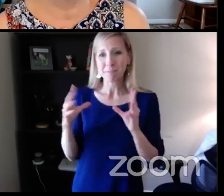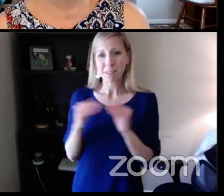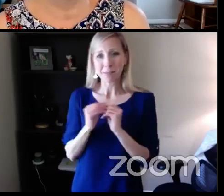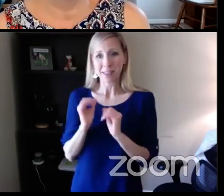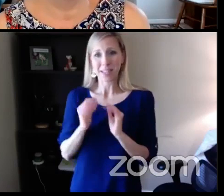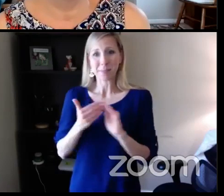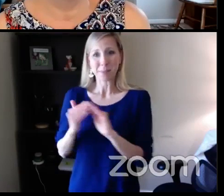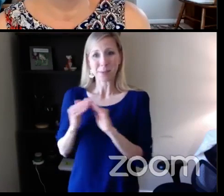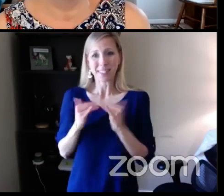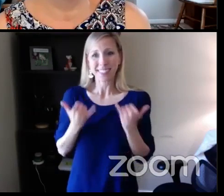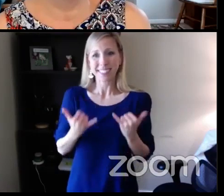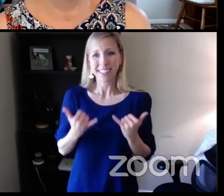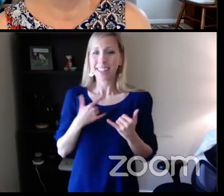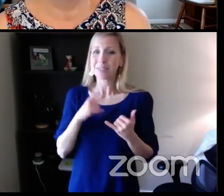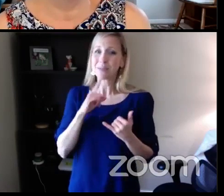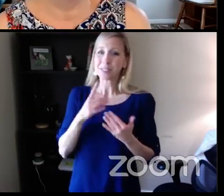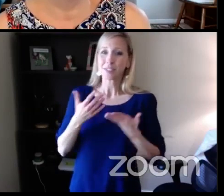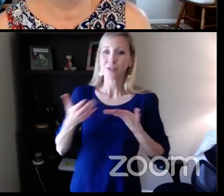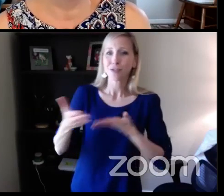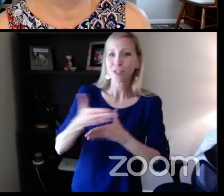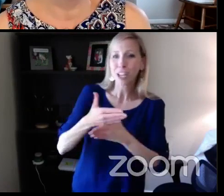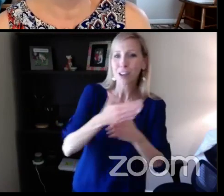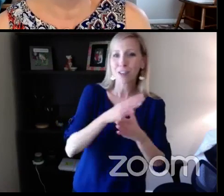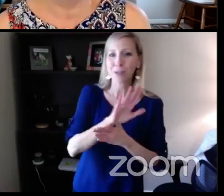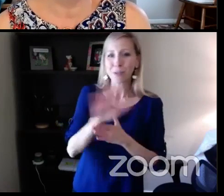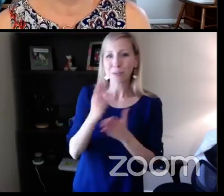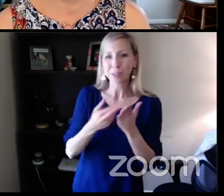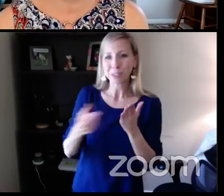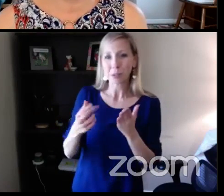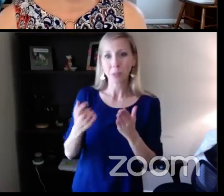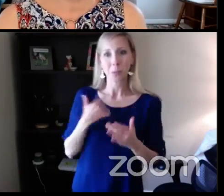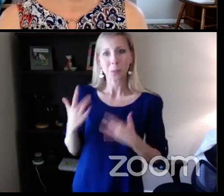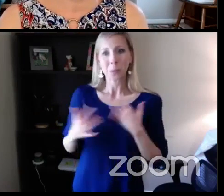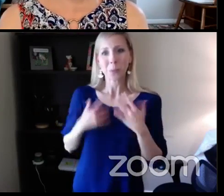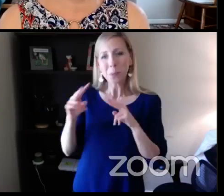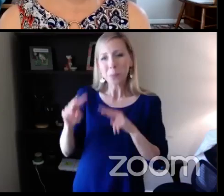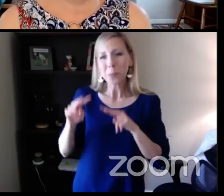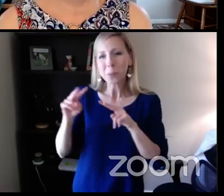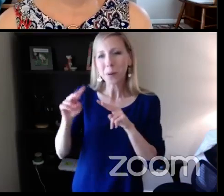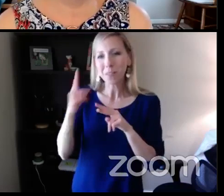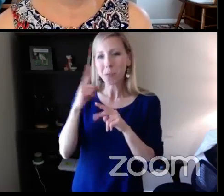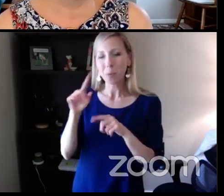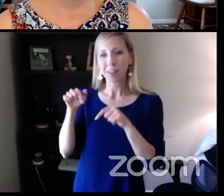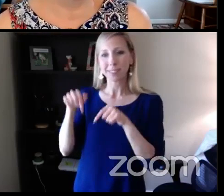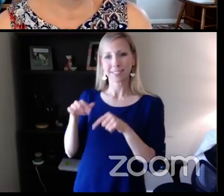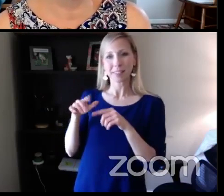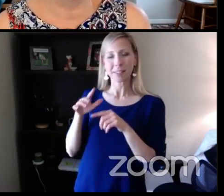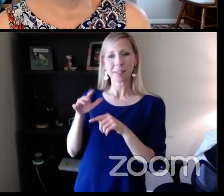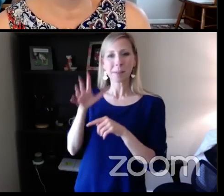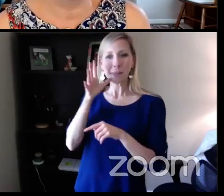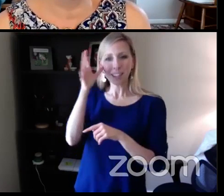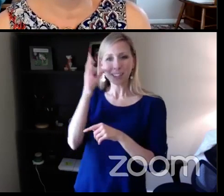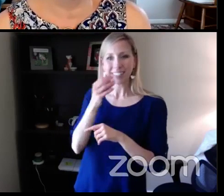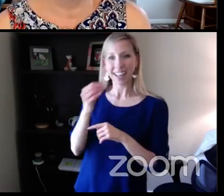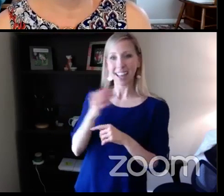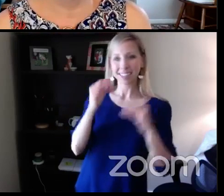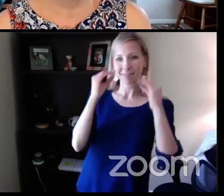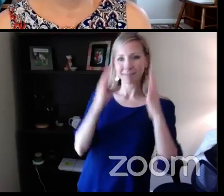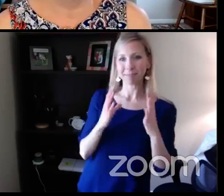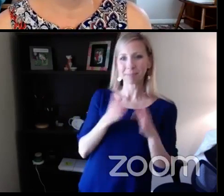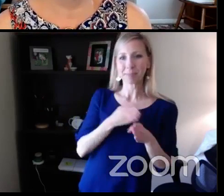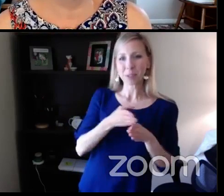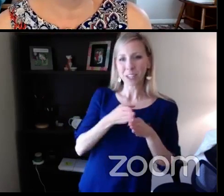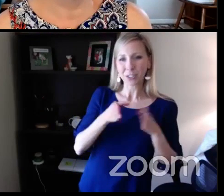and share all of these incredible resources. And we're excited for our parents and professional partners to be able to access those. As we